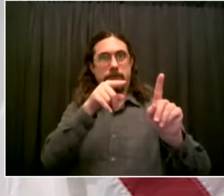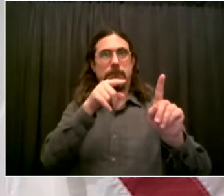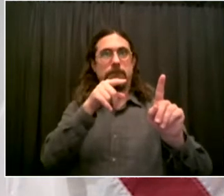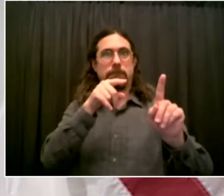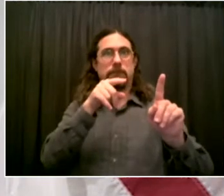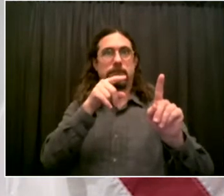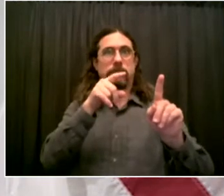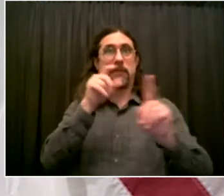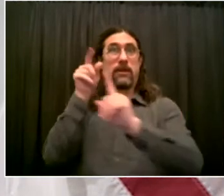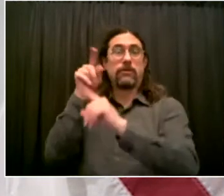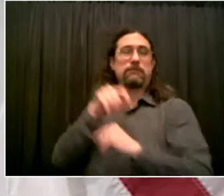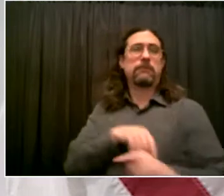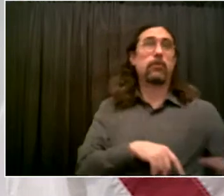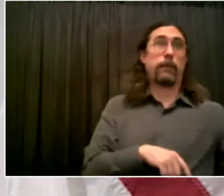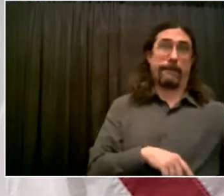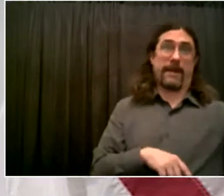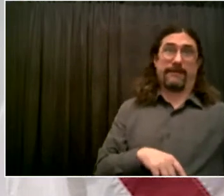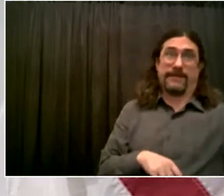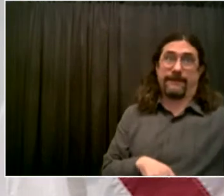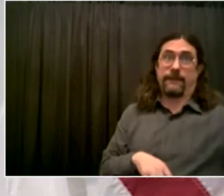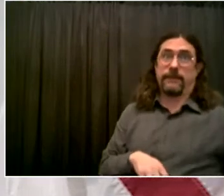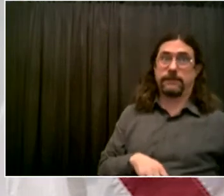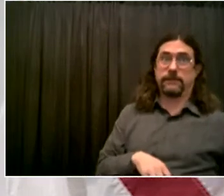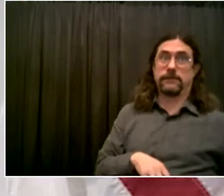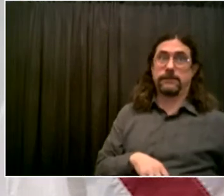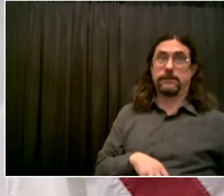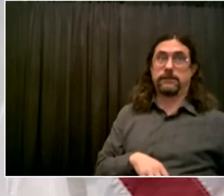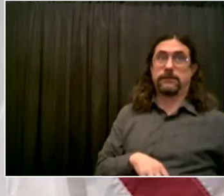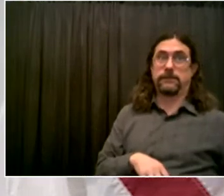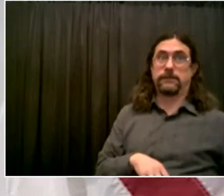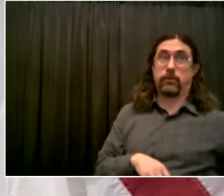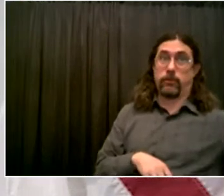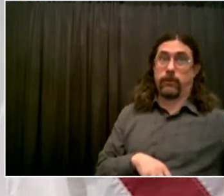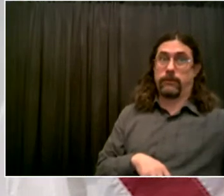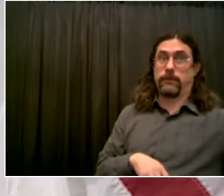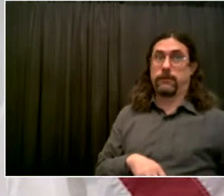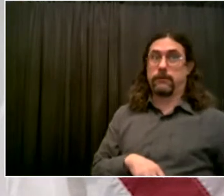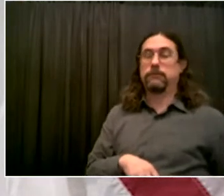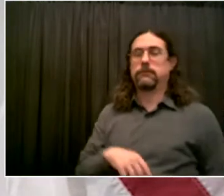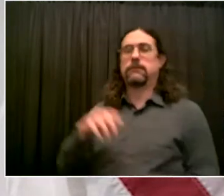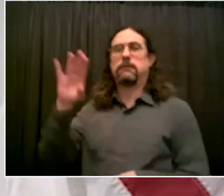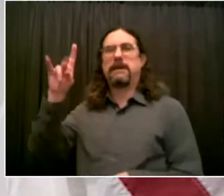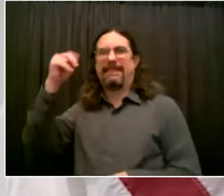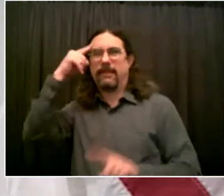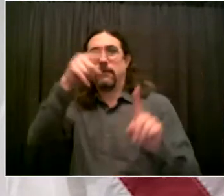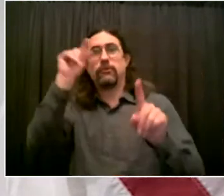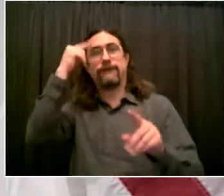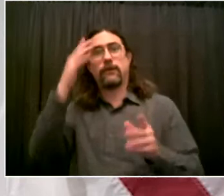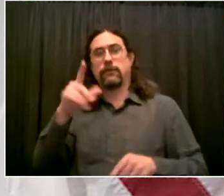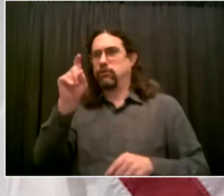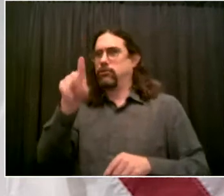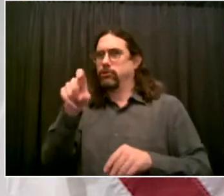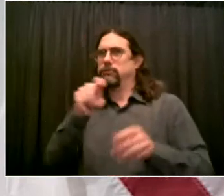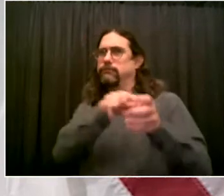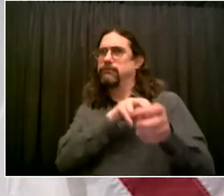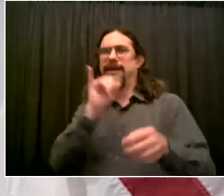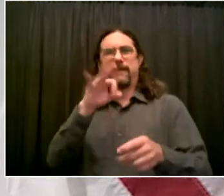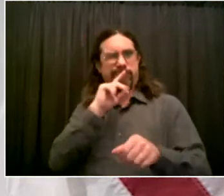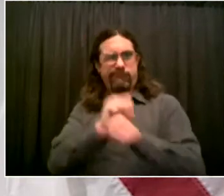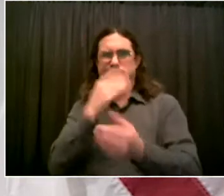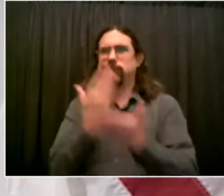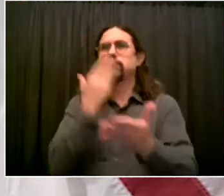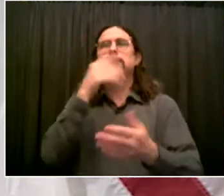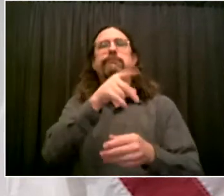those comments? I think President Biden is right. I think the offenses we're talking about here are absolutely